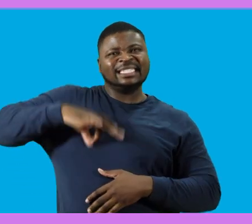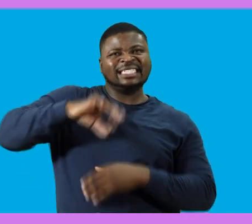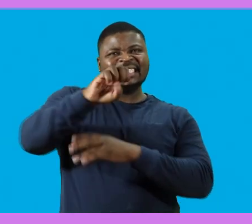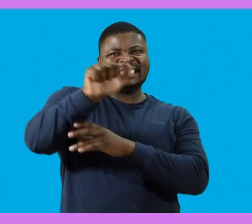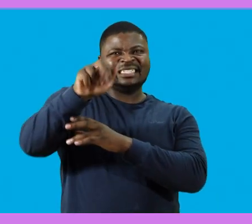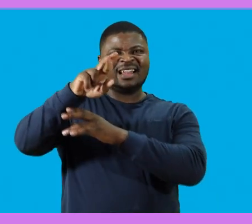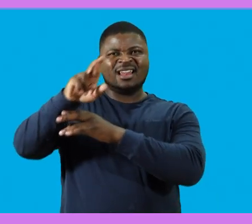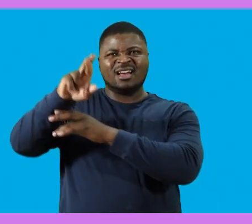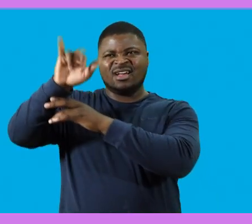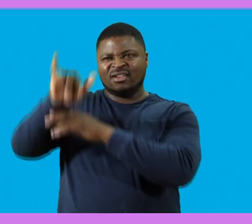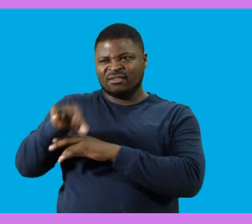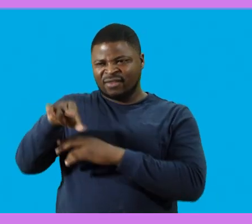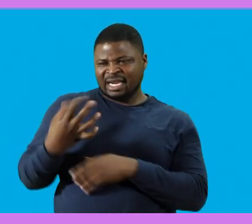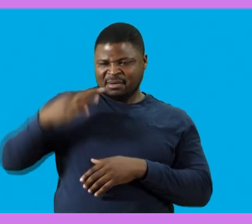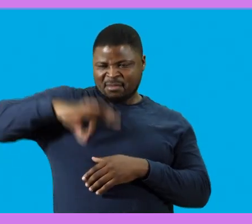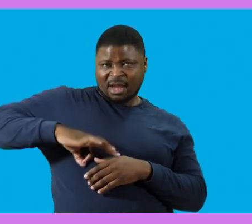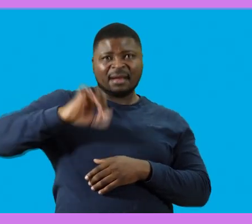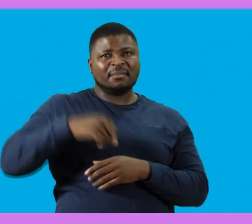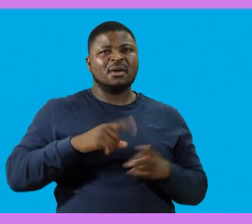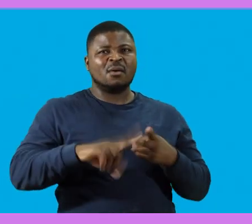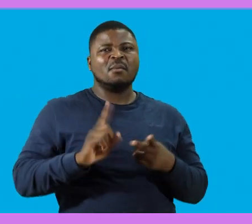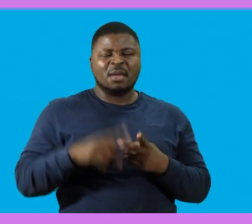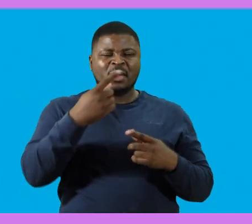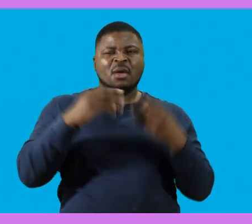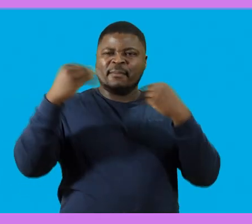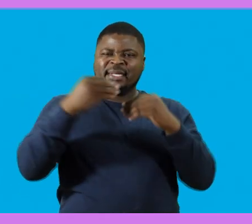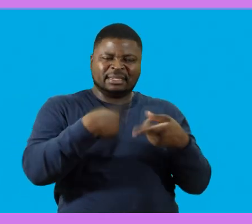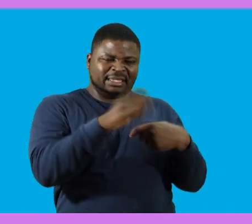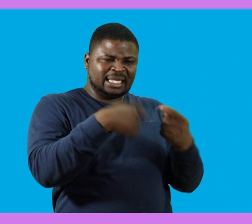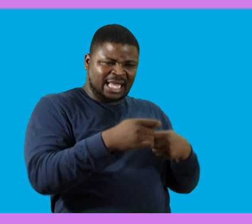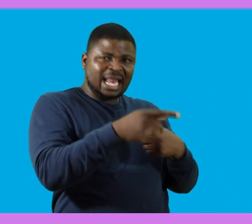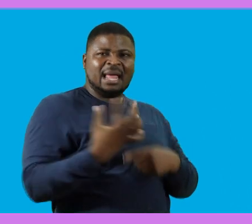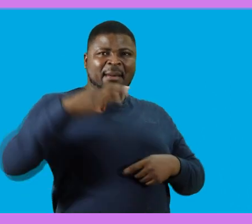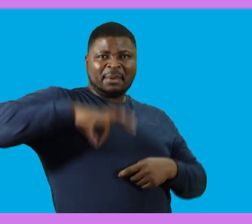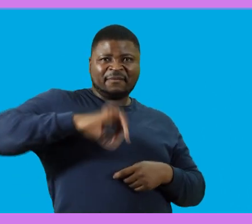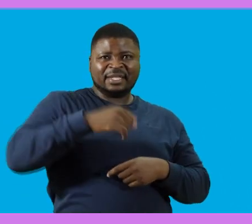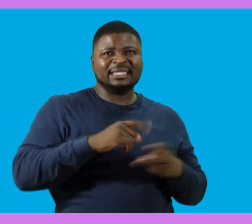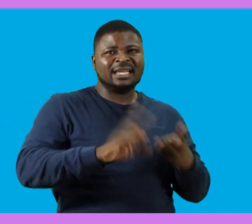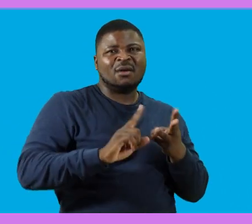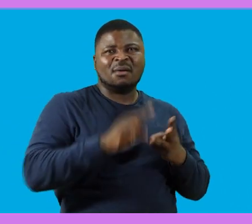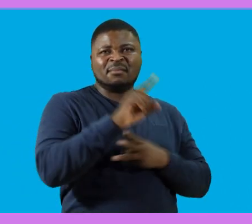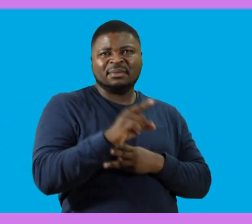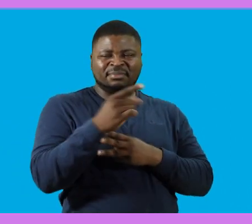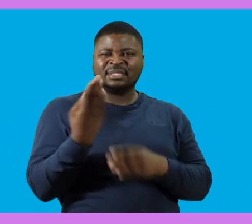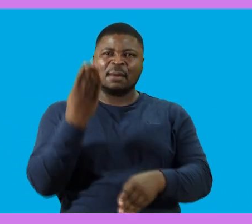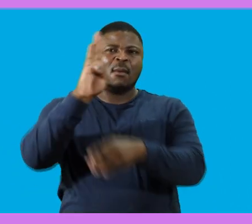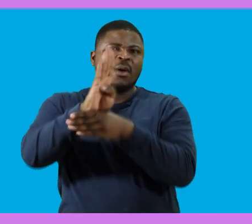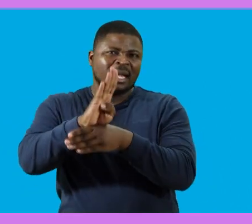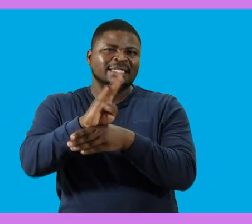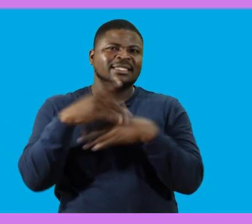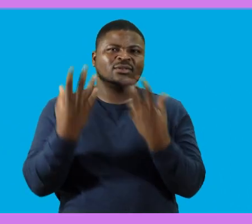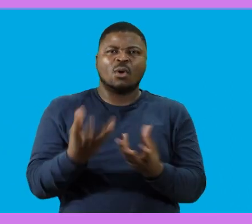of income can be salaries and wages, commission on sales,